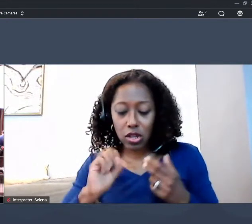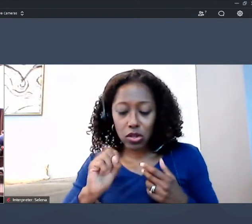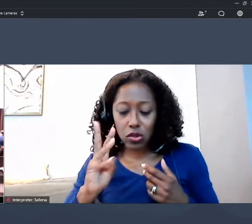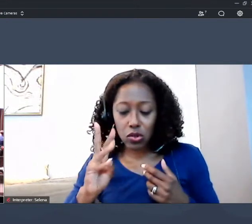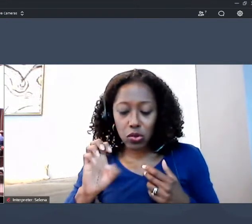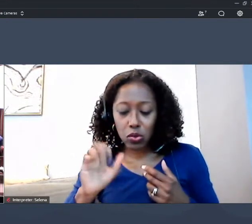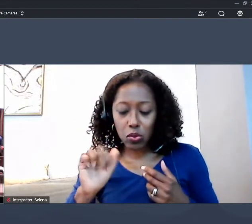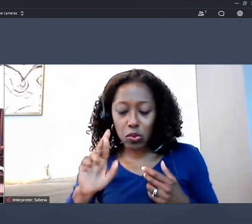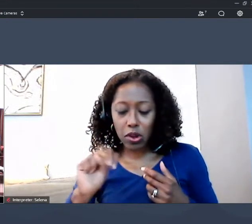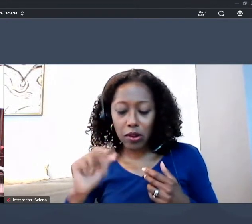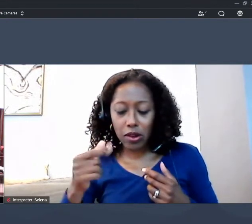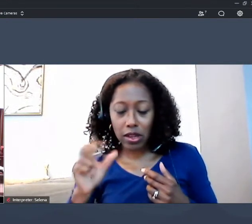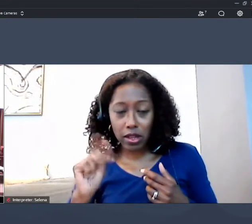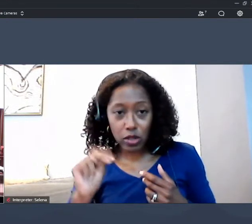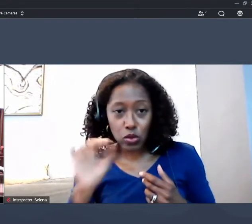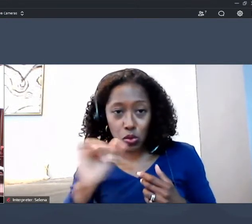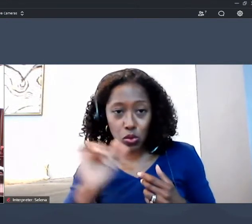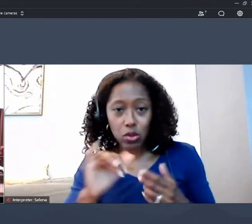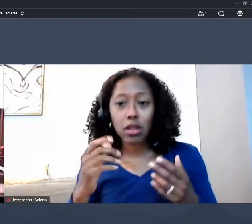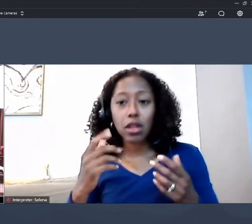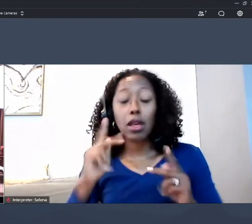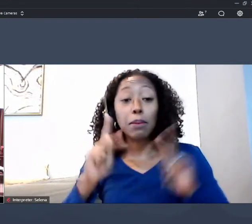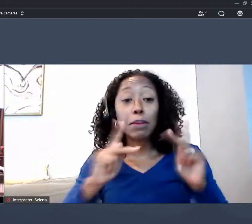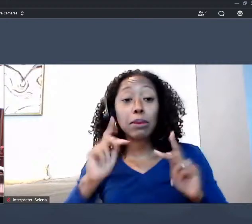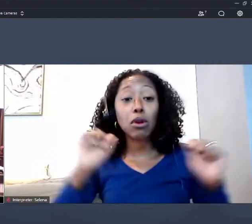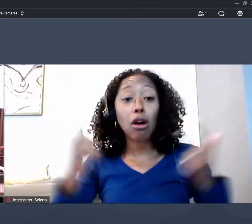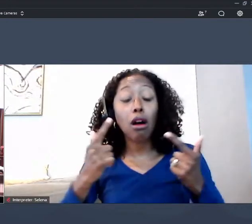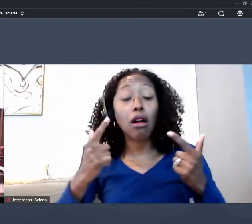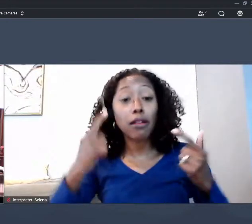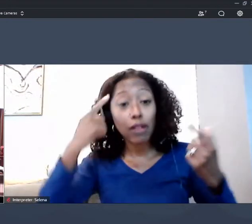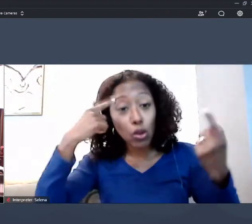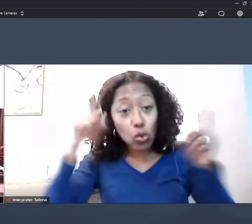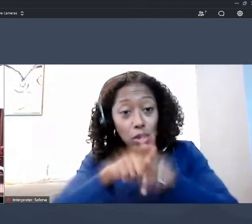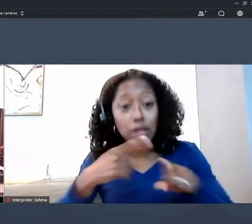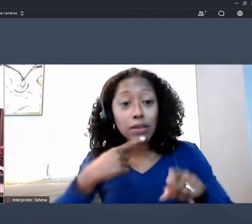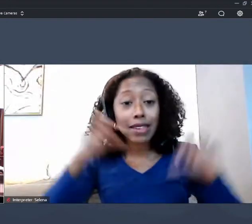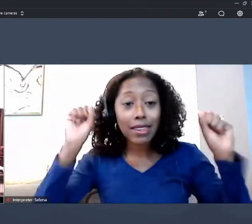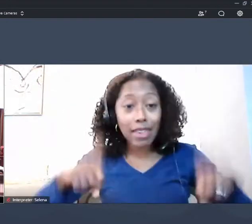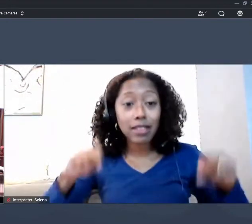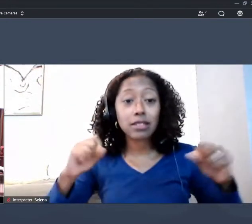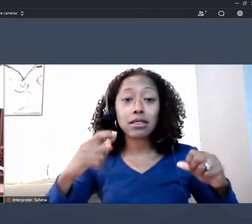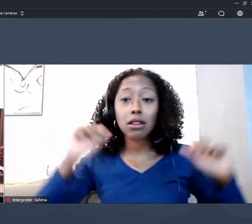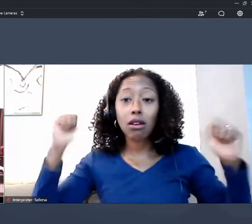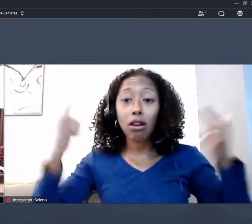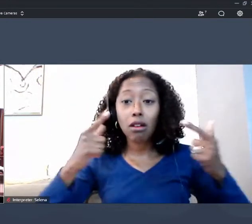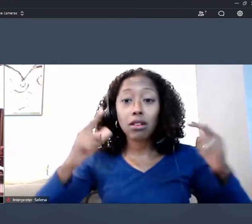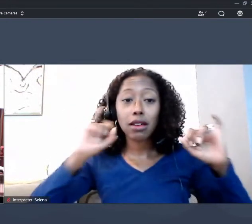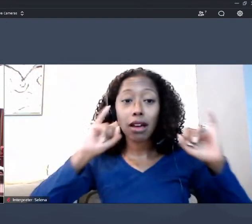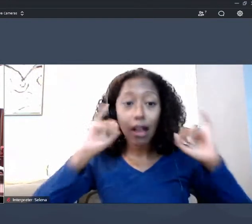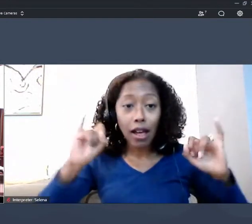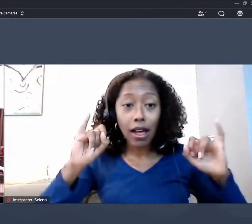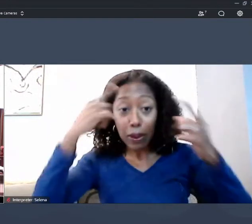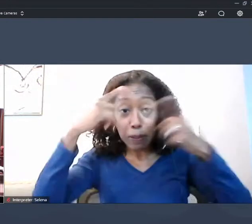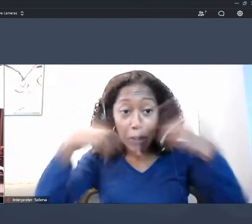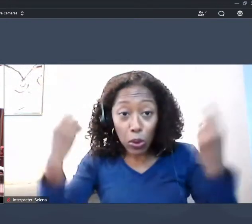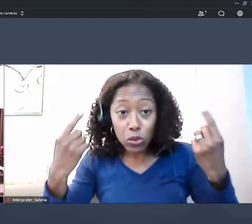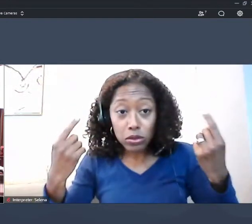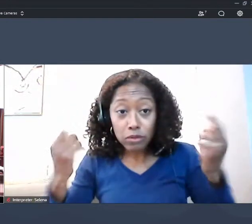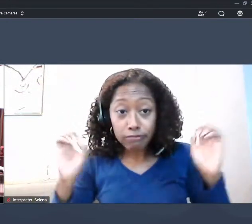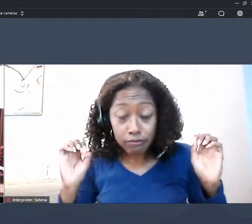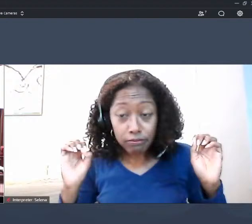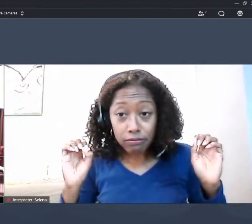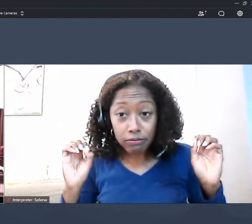do this voice by acclamation? All those in favor, signify by saying aye. Aye. Opposed? Nope. It's going, yes, I didn't mean